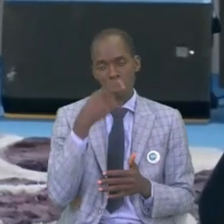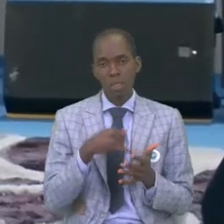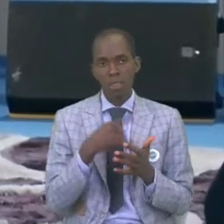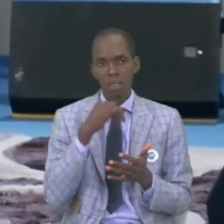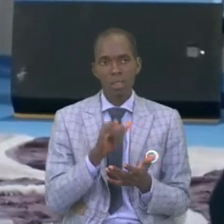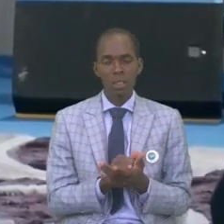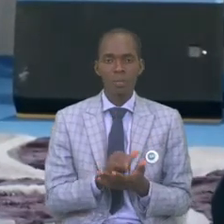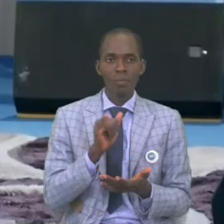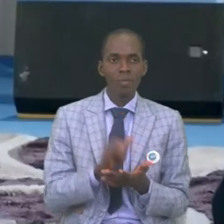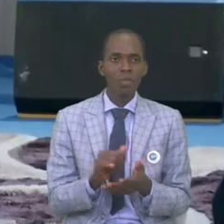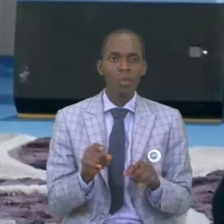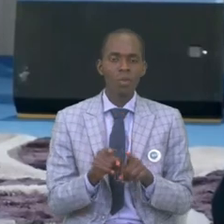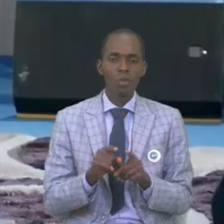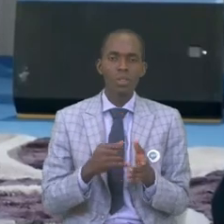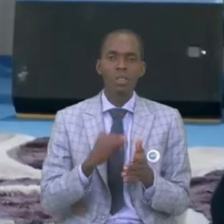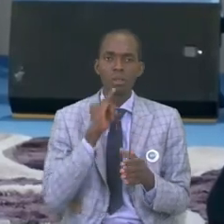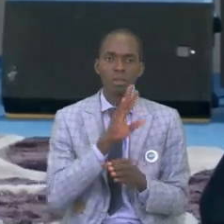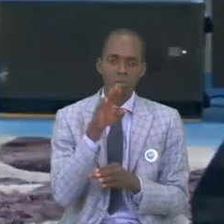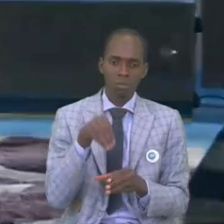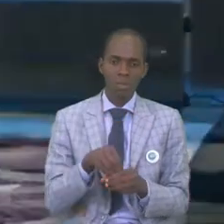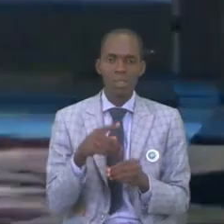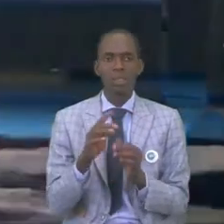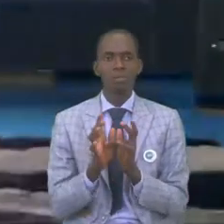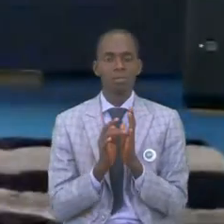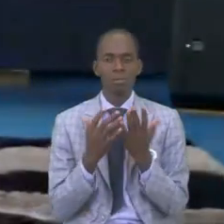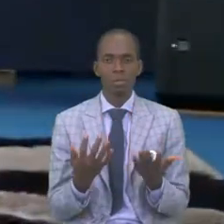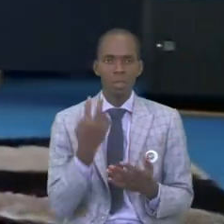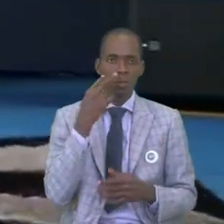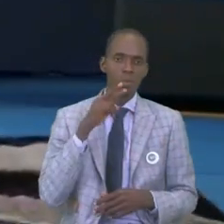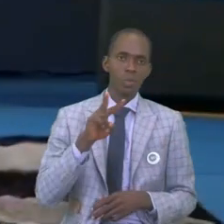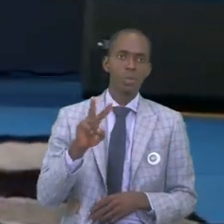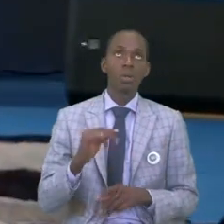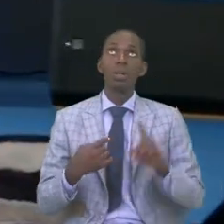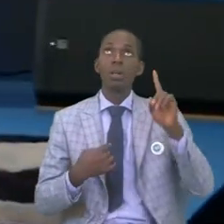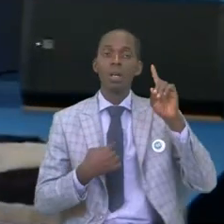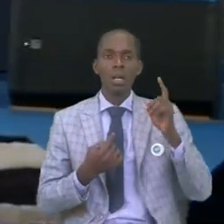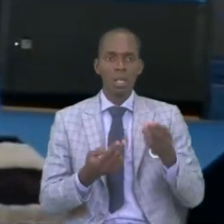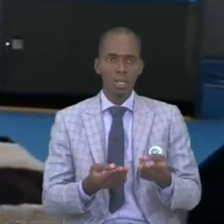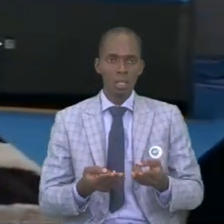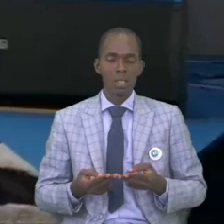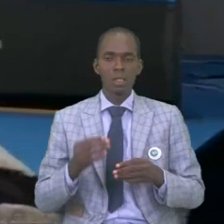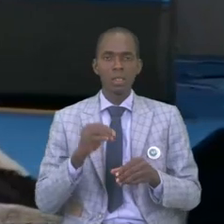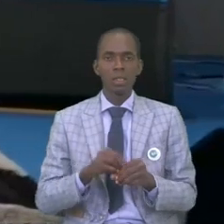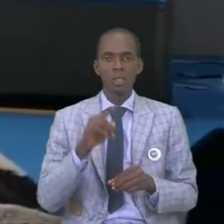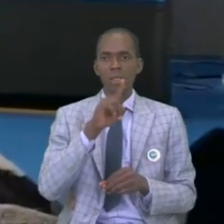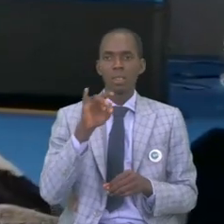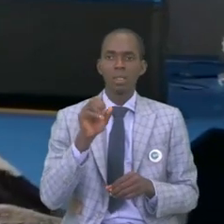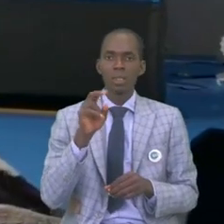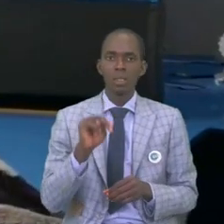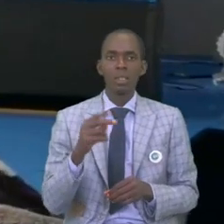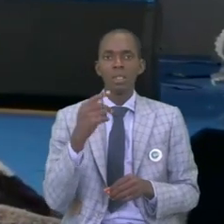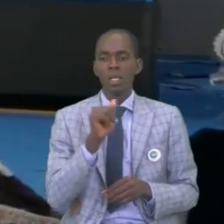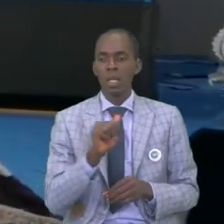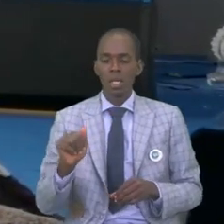is contained in the scripture. Behold, I lay in Zion a chief